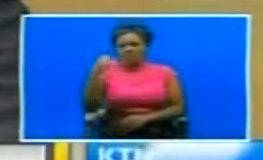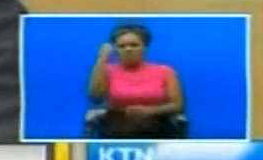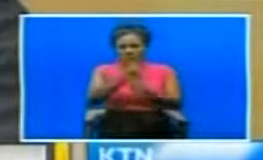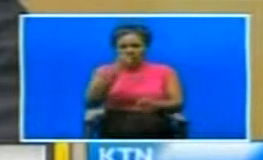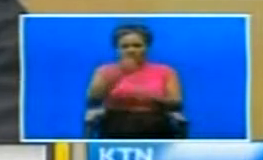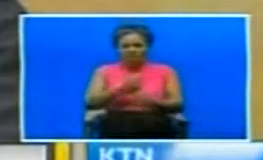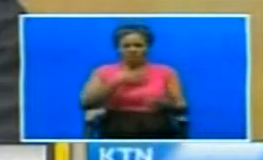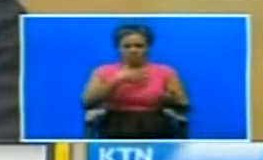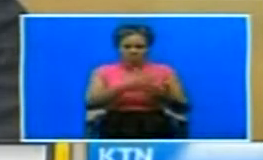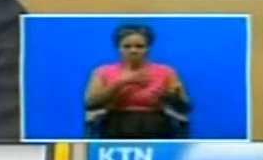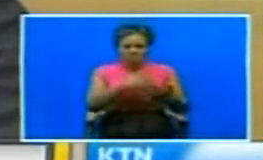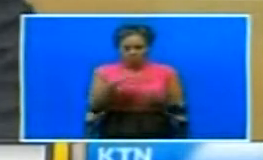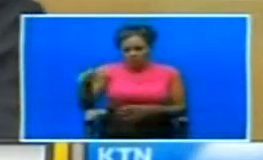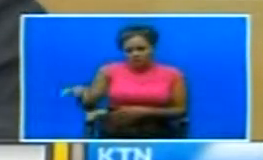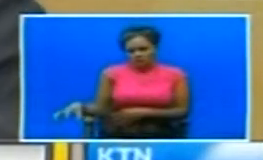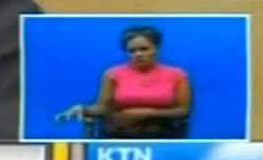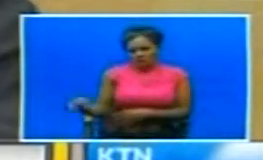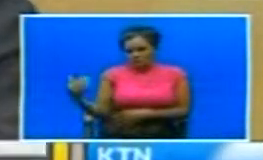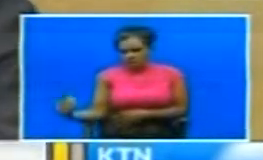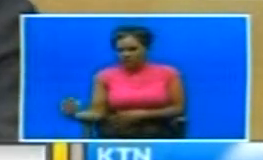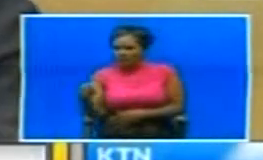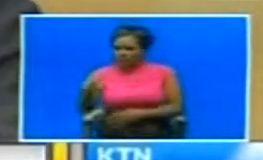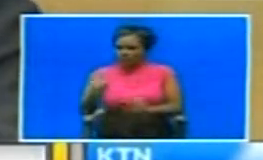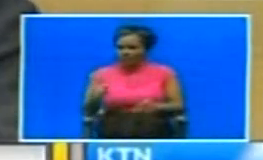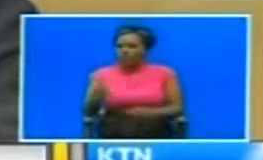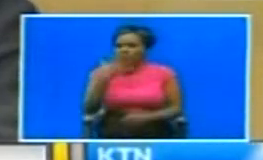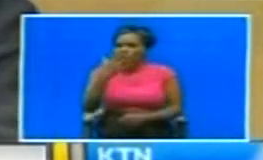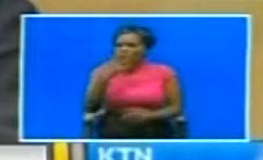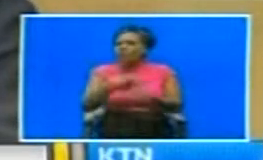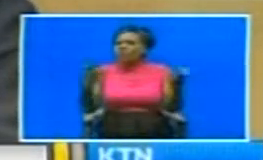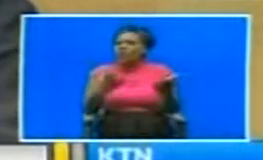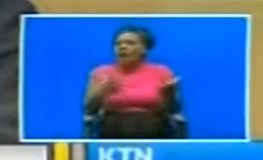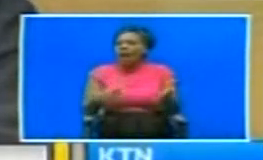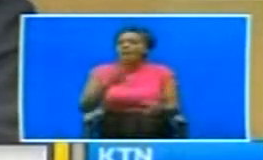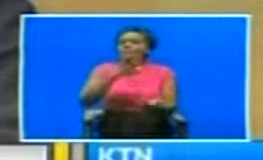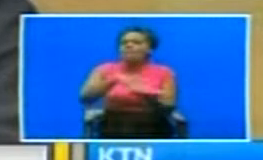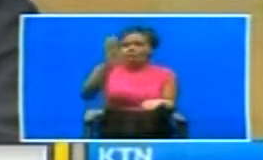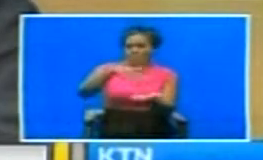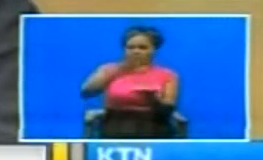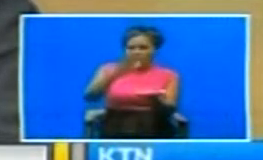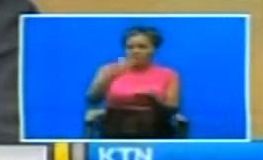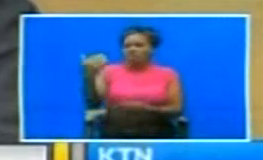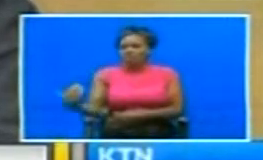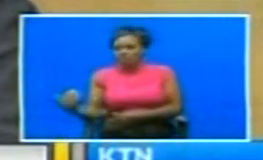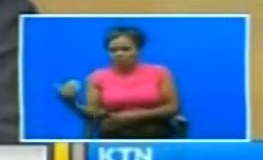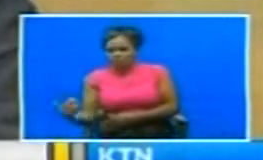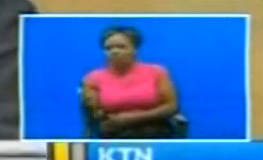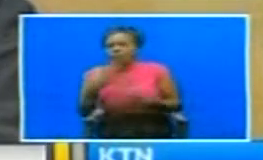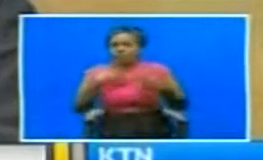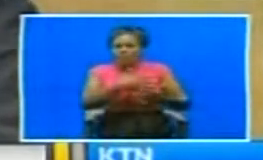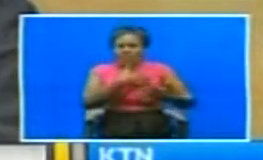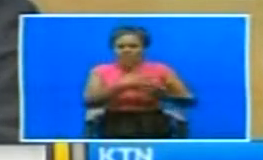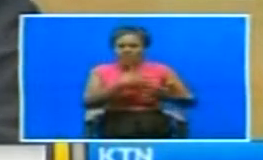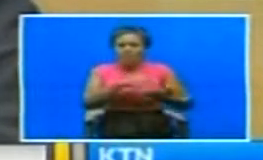and breathe very close to the ground. So anything they can breathe will tend to be taken a lot more in. Children breathe a lot more